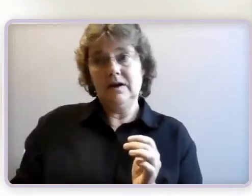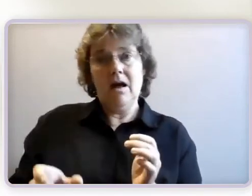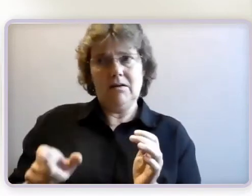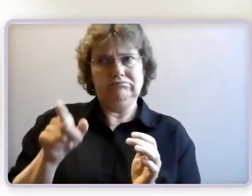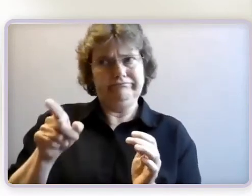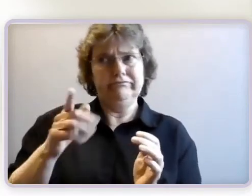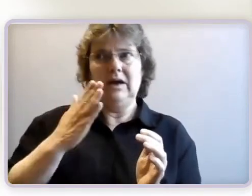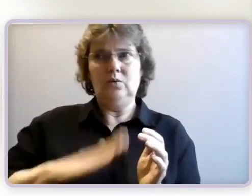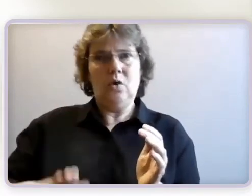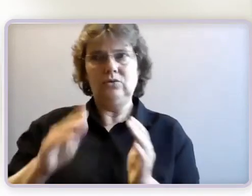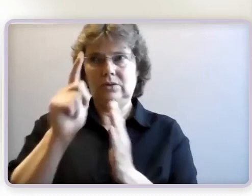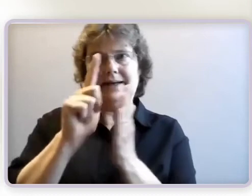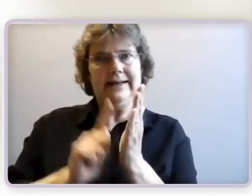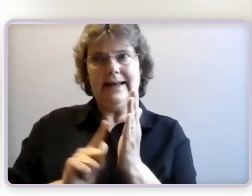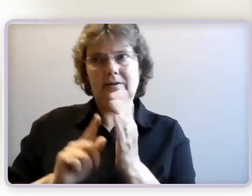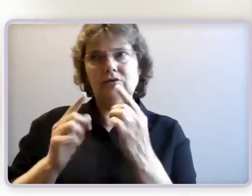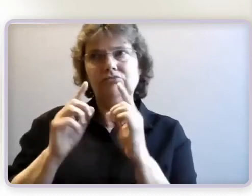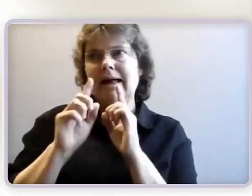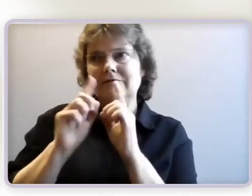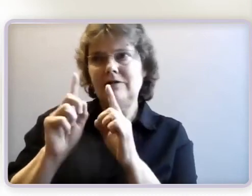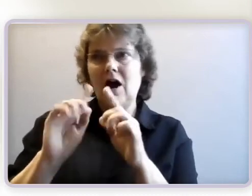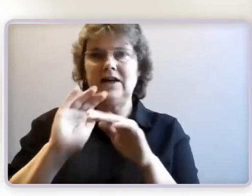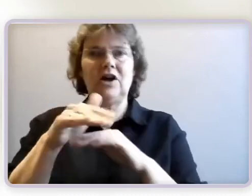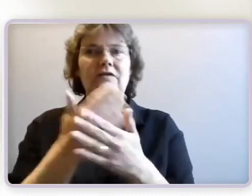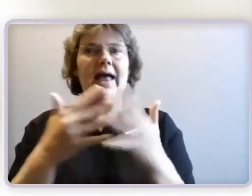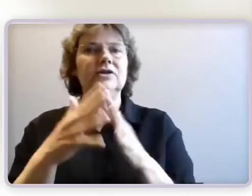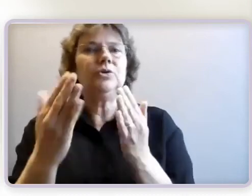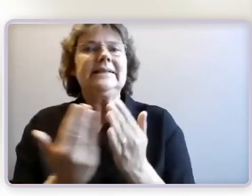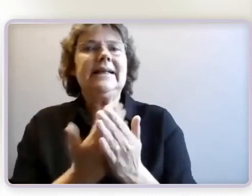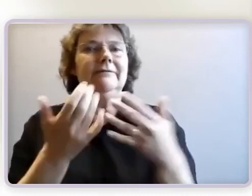safely engage with the Commission, then an appointment